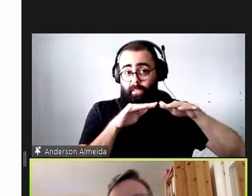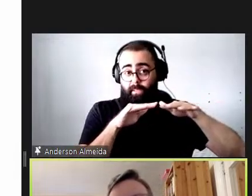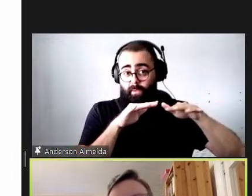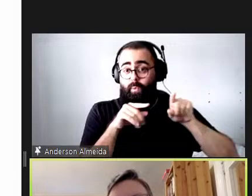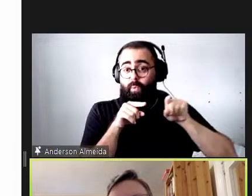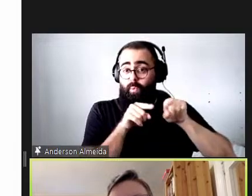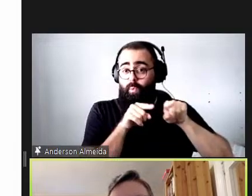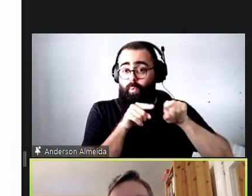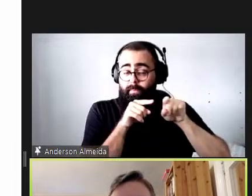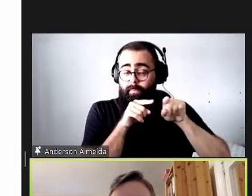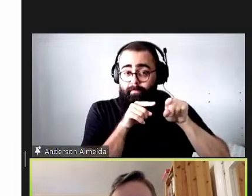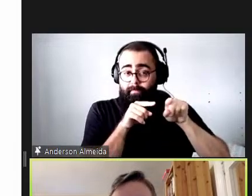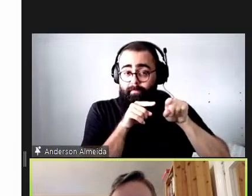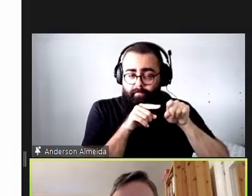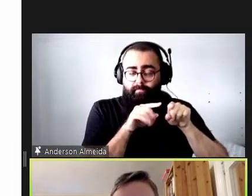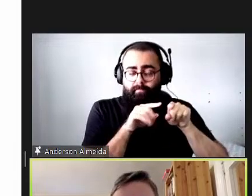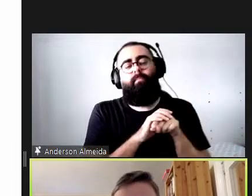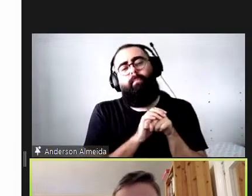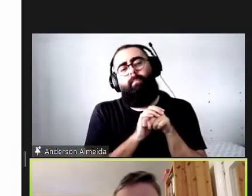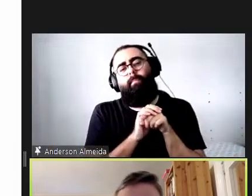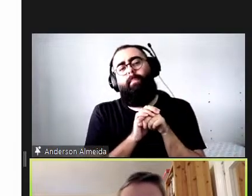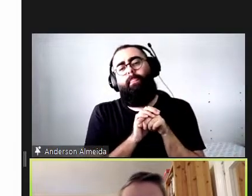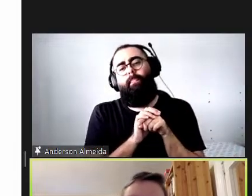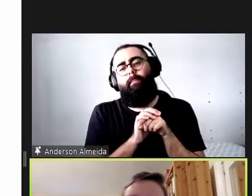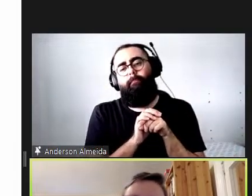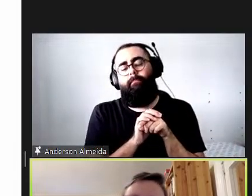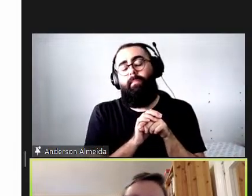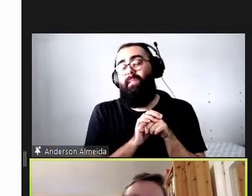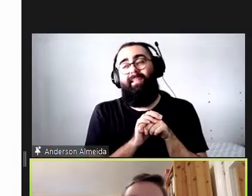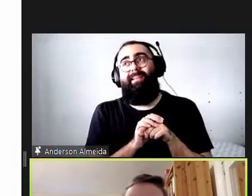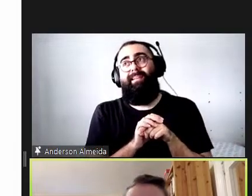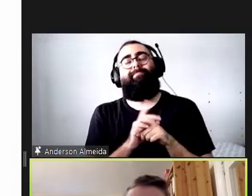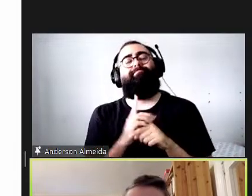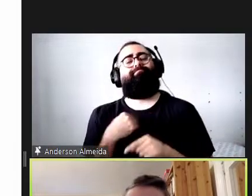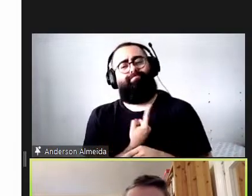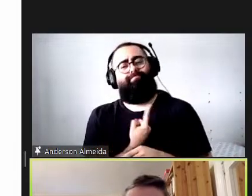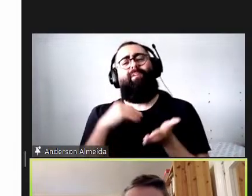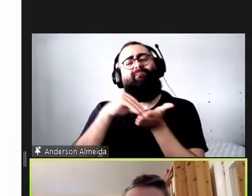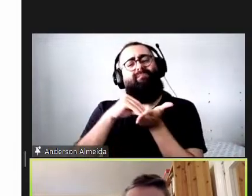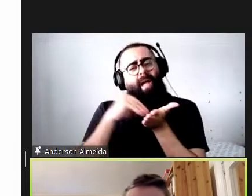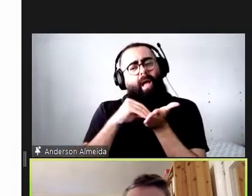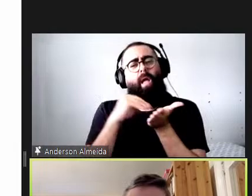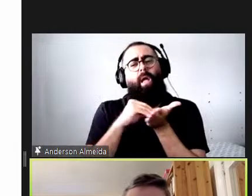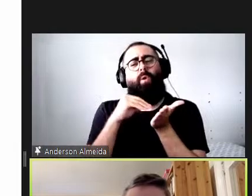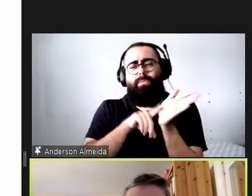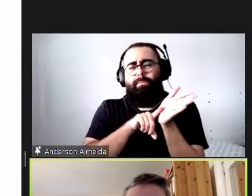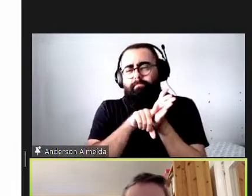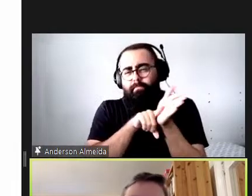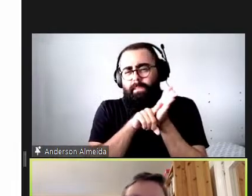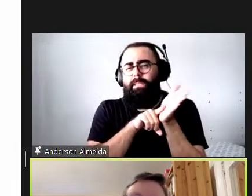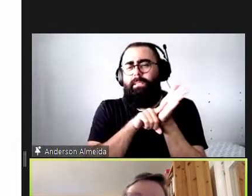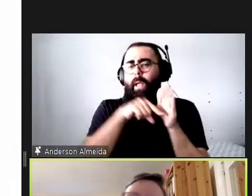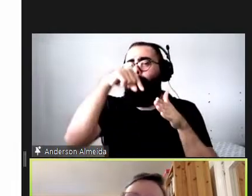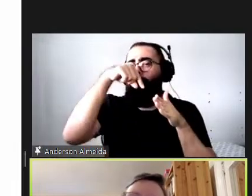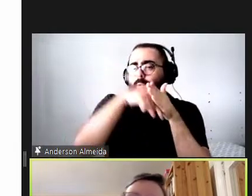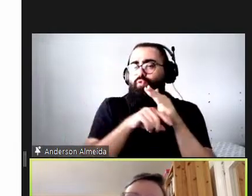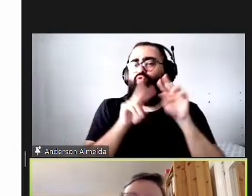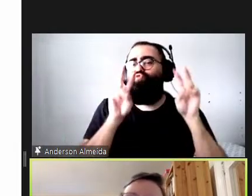what we don't understand very well, what hasn't been explored, at least in a lot of detail